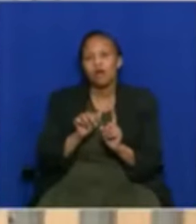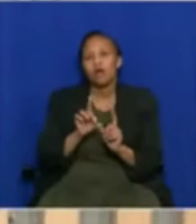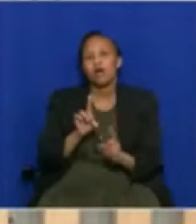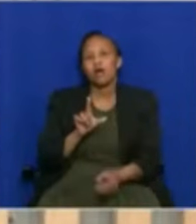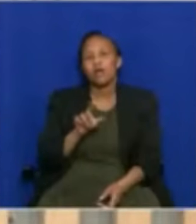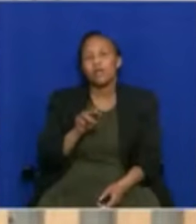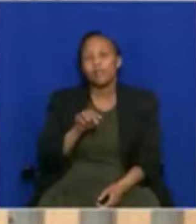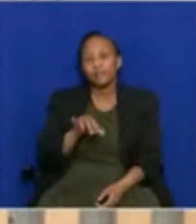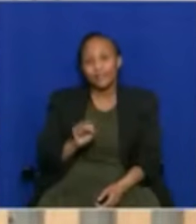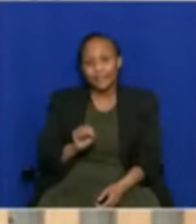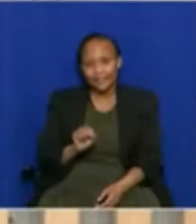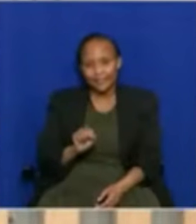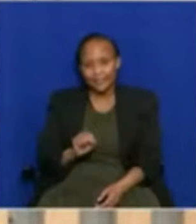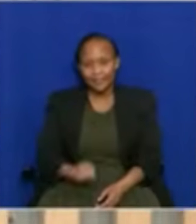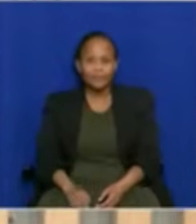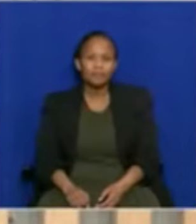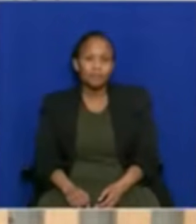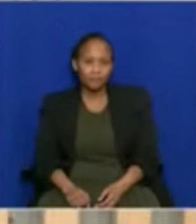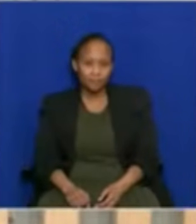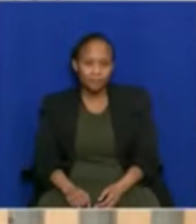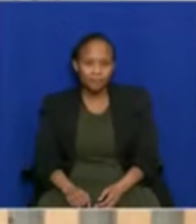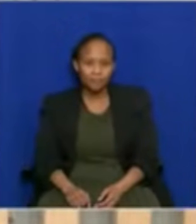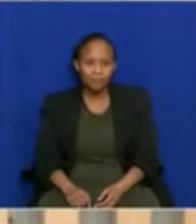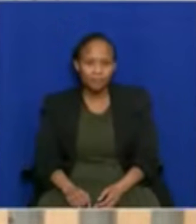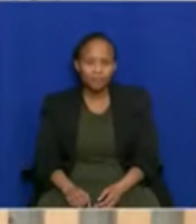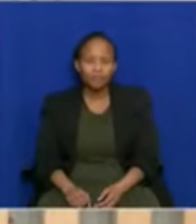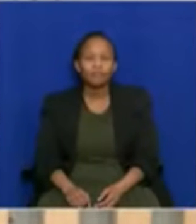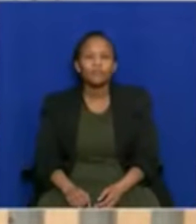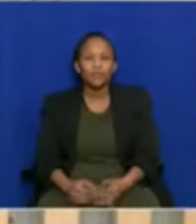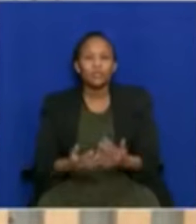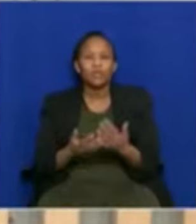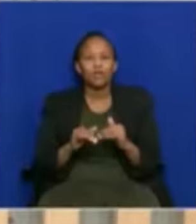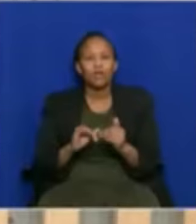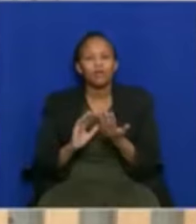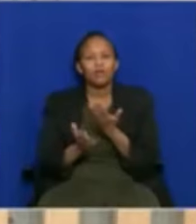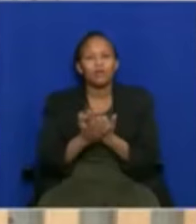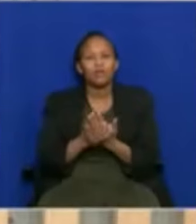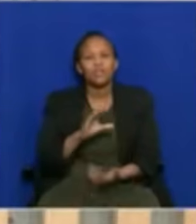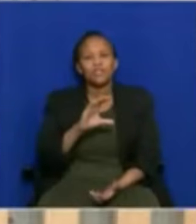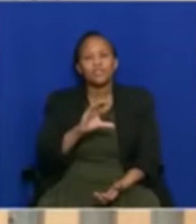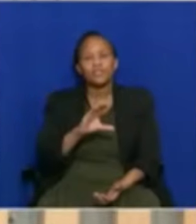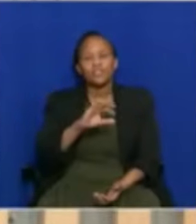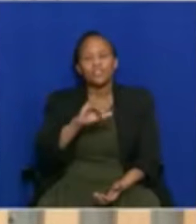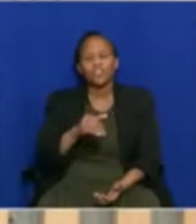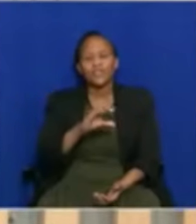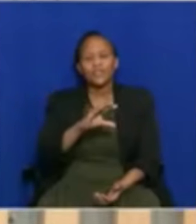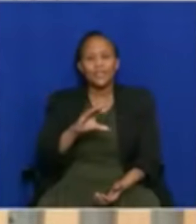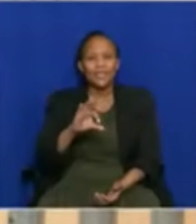We dealt with it. Annexure CJC 373.